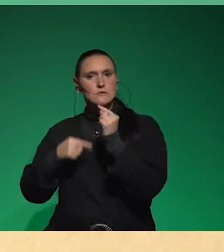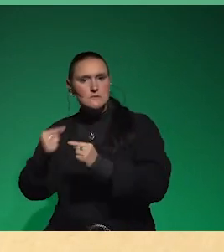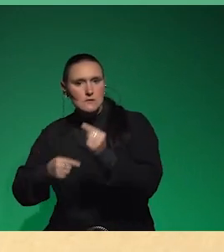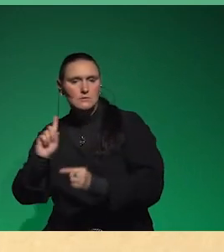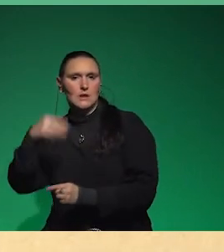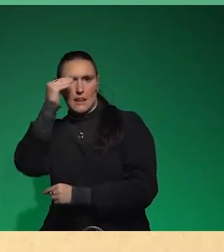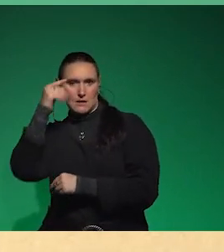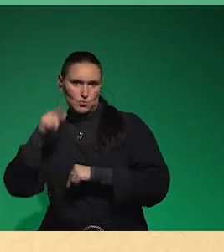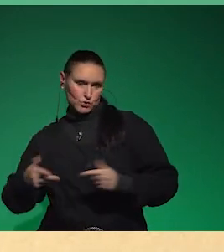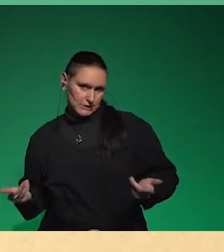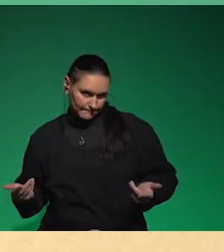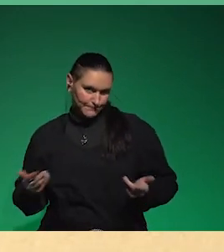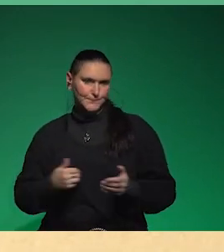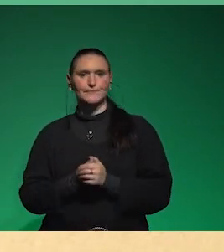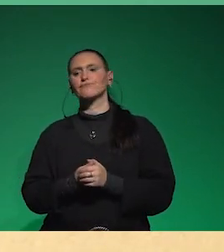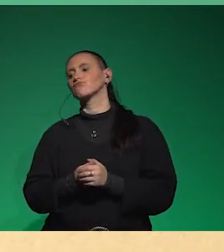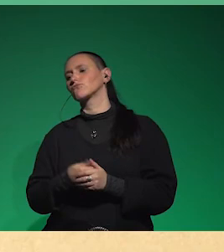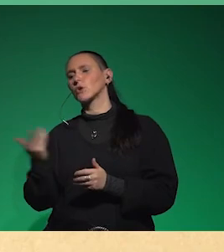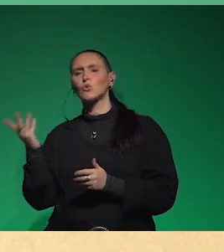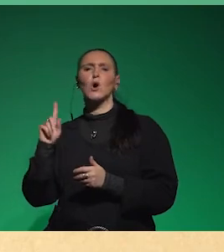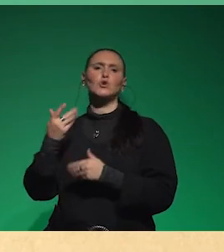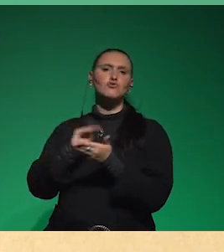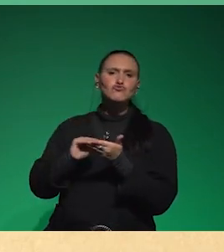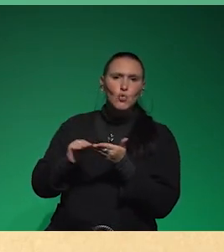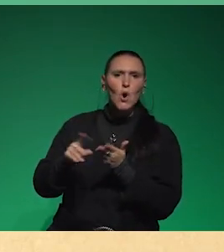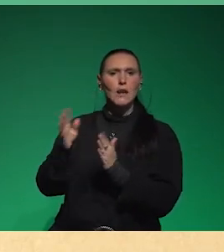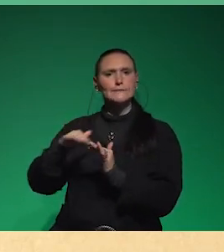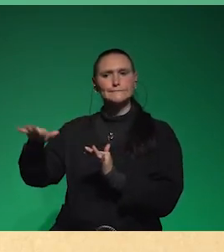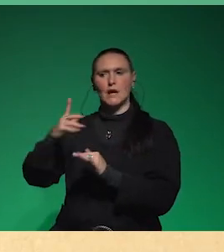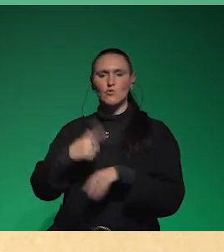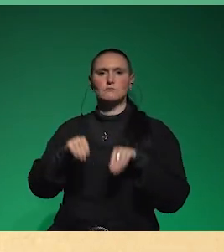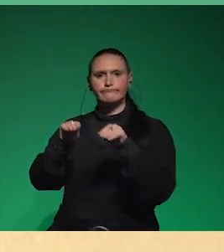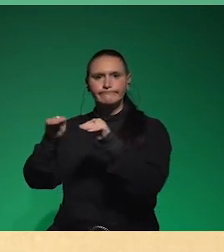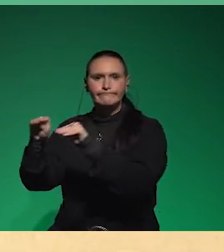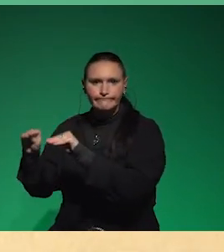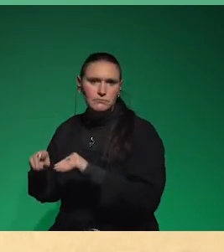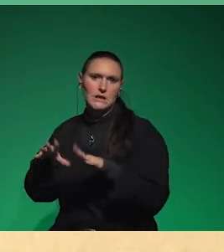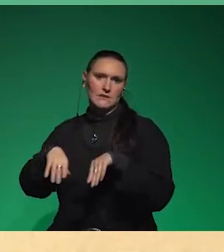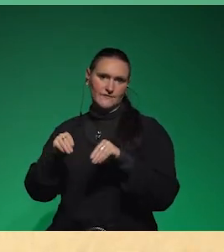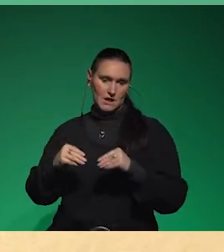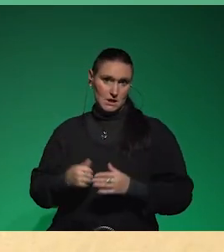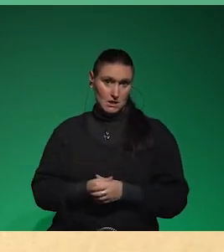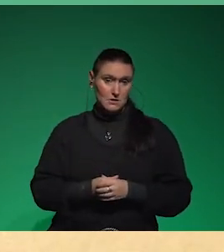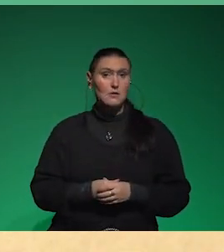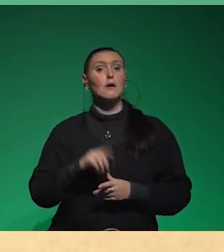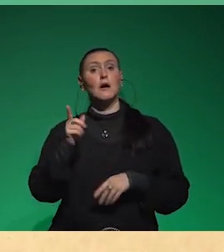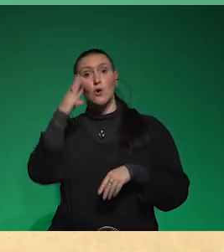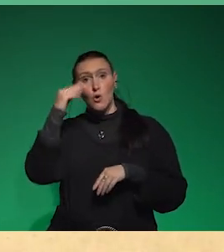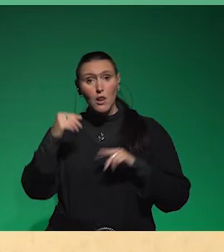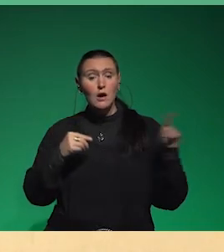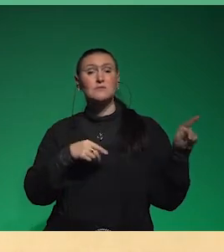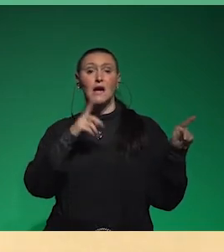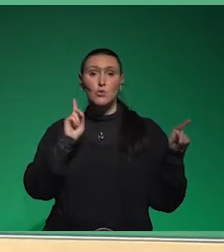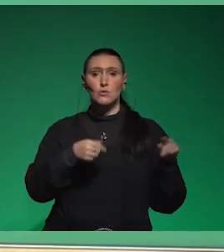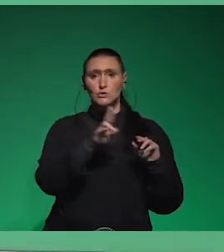There is also other researchers, for example, from the Netherlands, from Wageningen University, that have been looking at alley cropping, so where